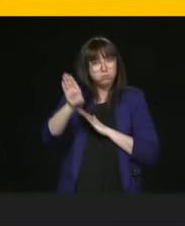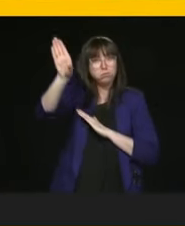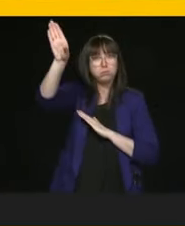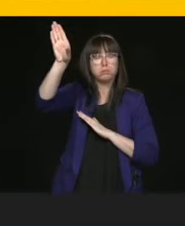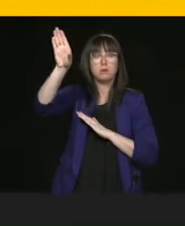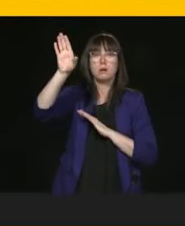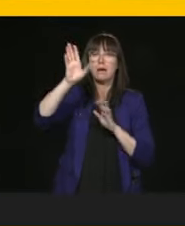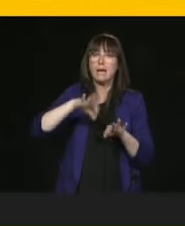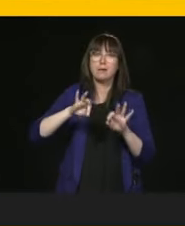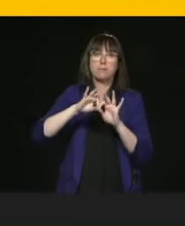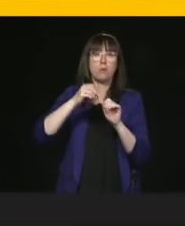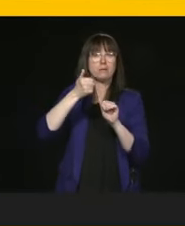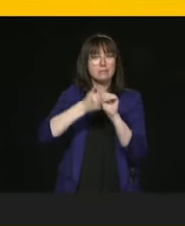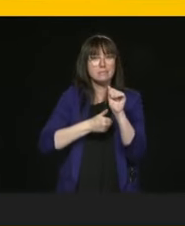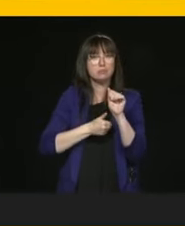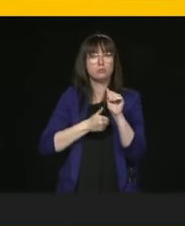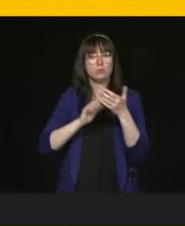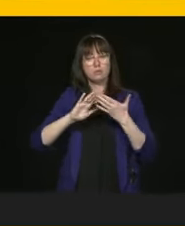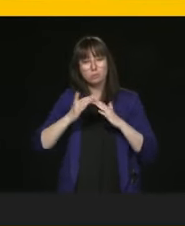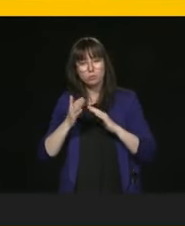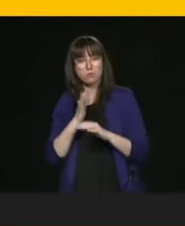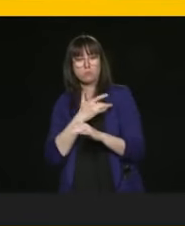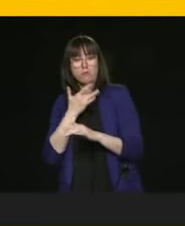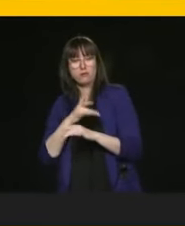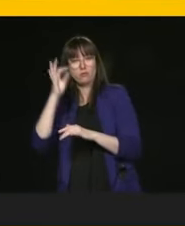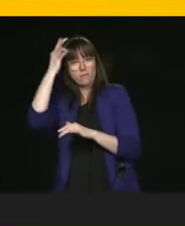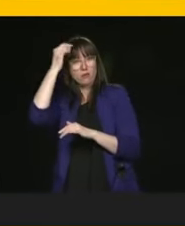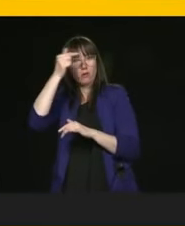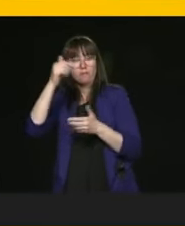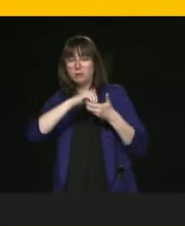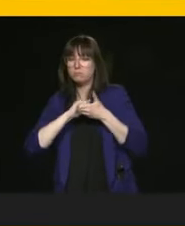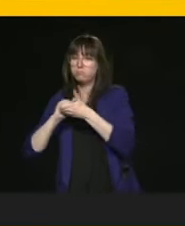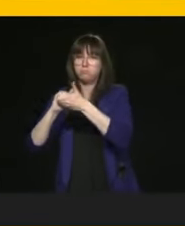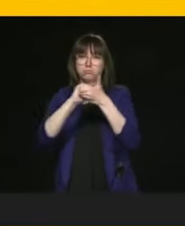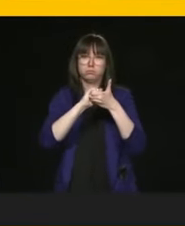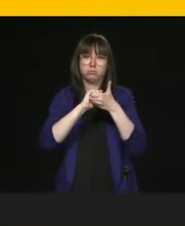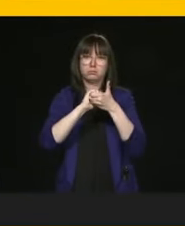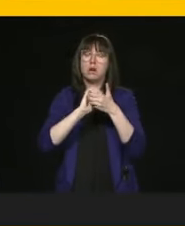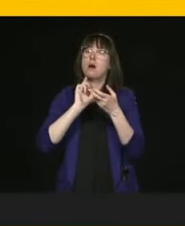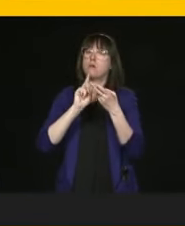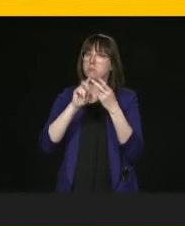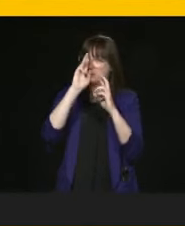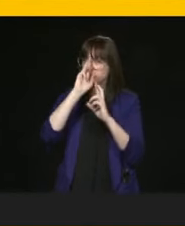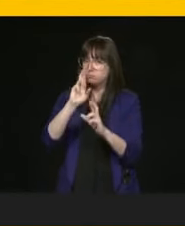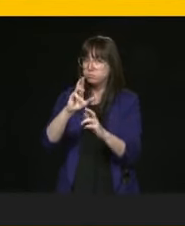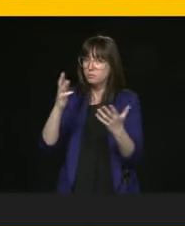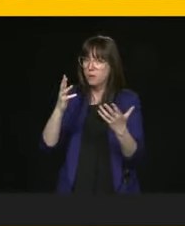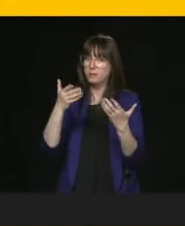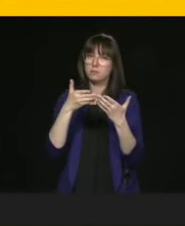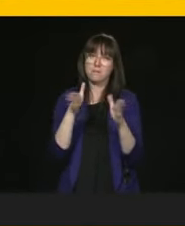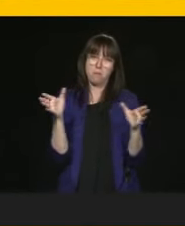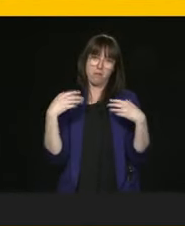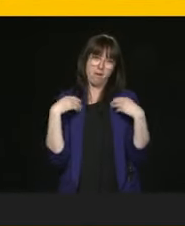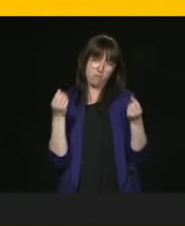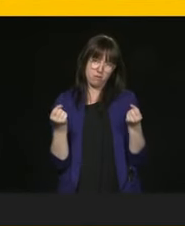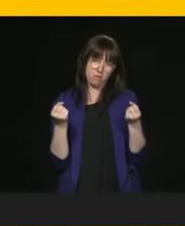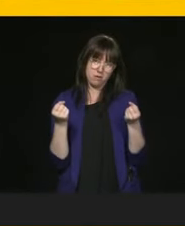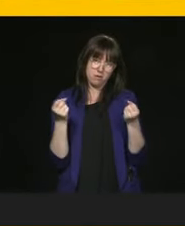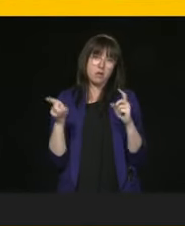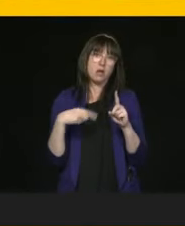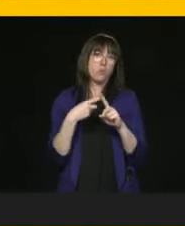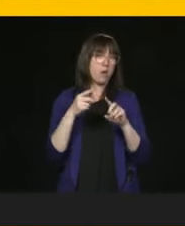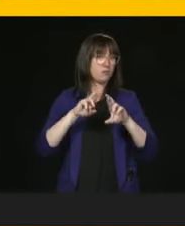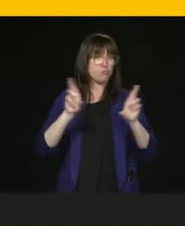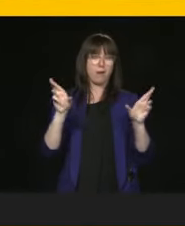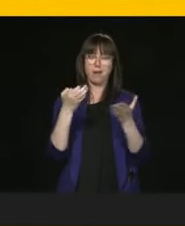all while respecting public health measures. So when we're ready to roar back, all levels of government will work together and